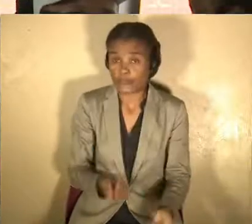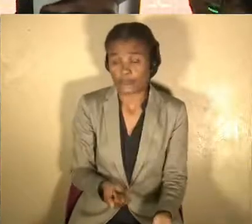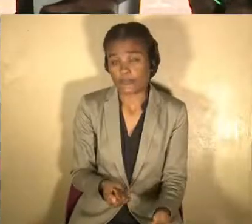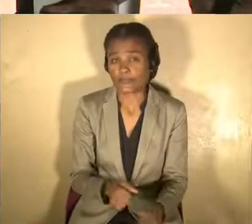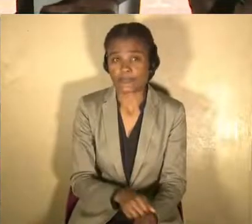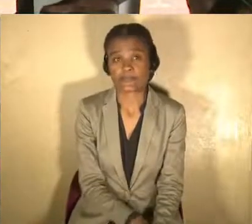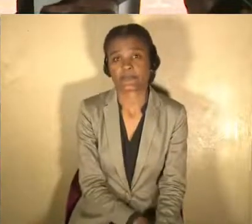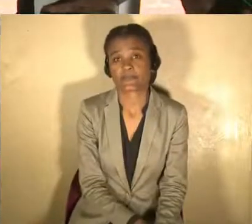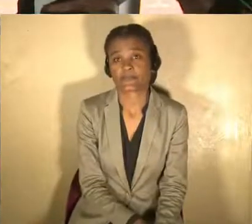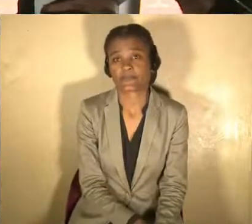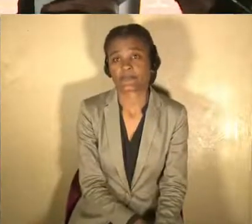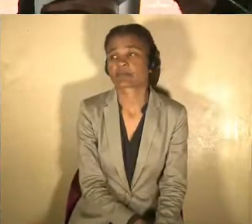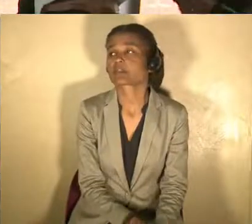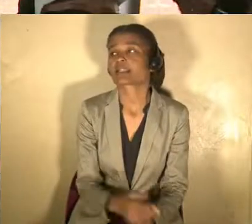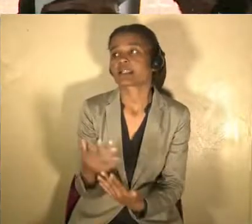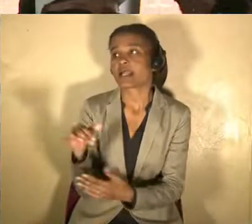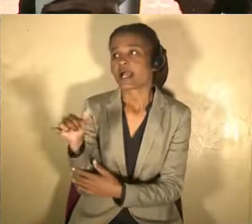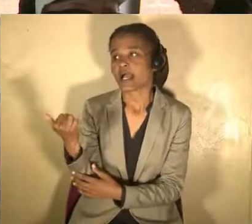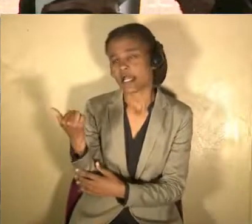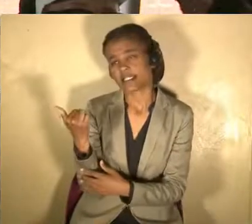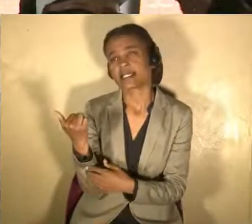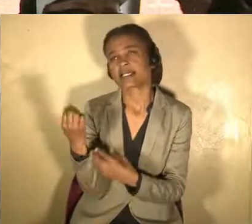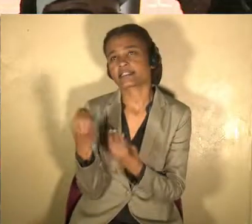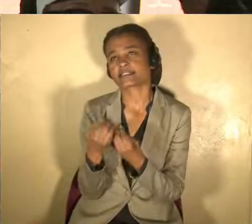when sisirifilwe